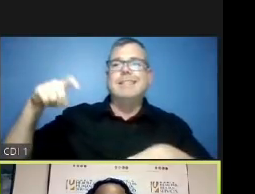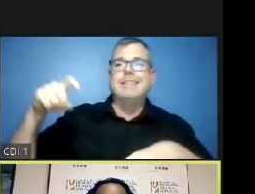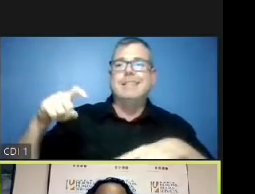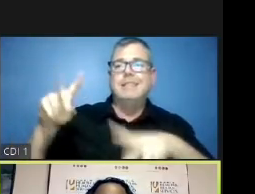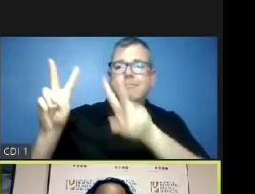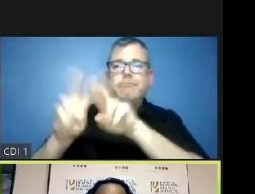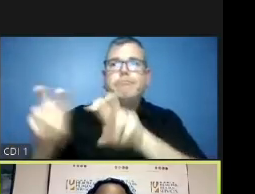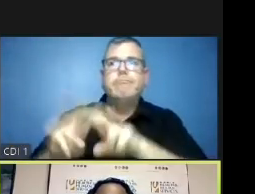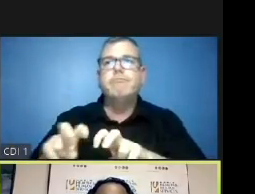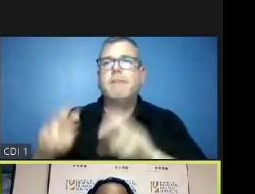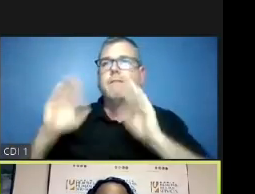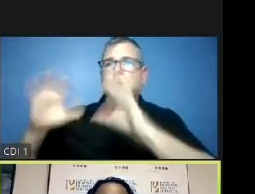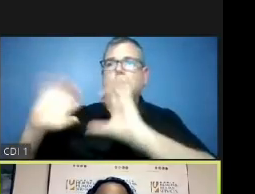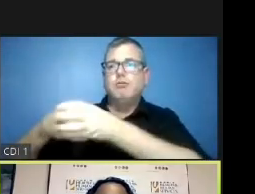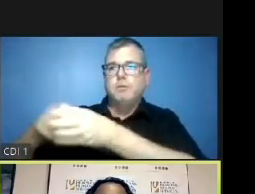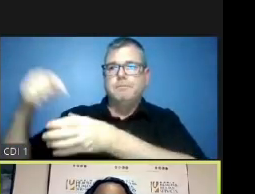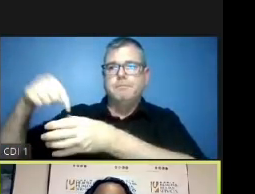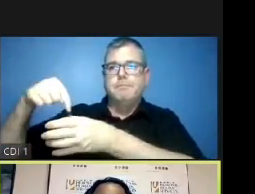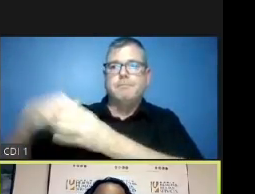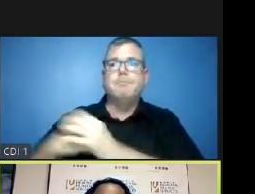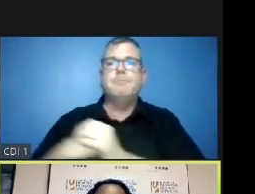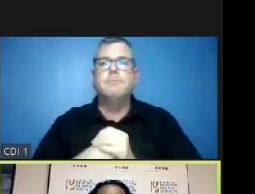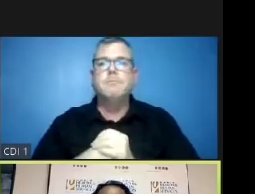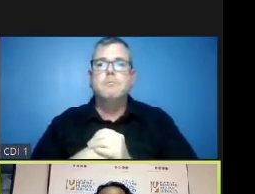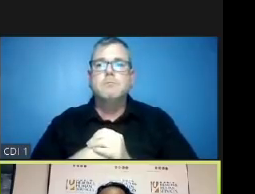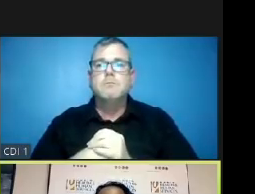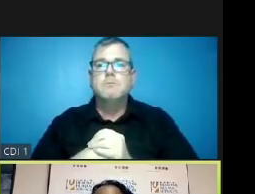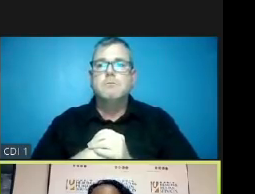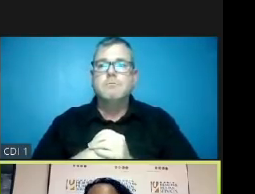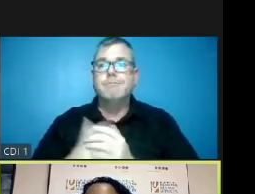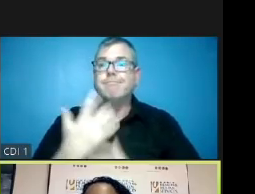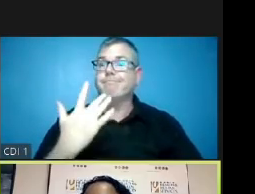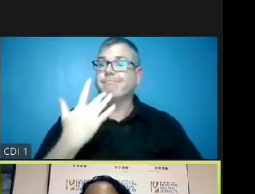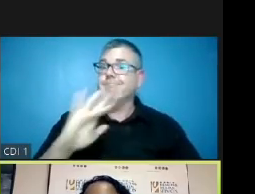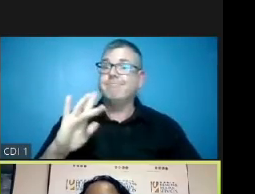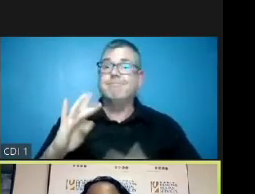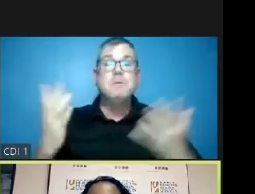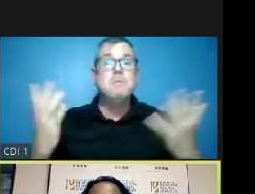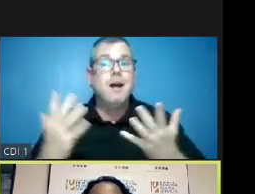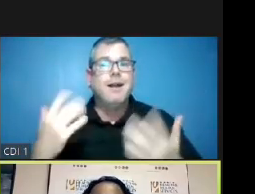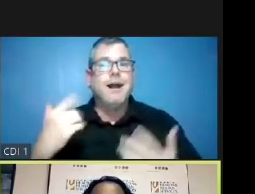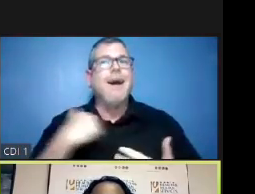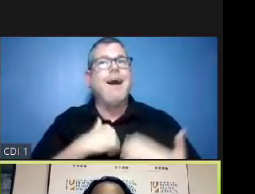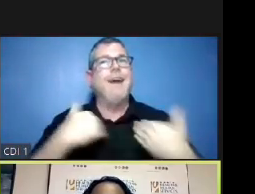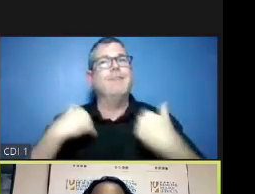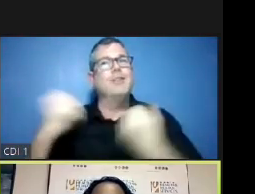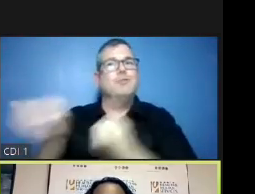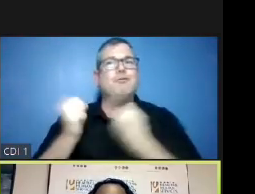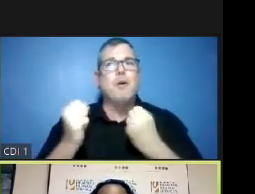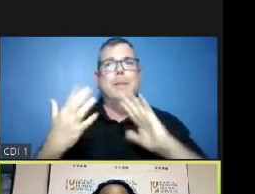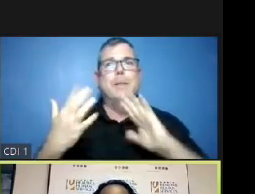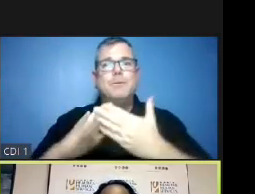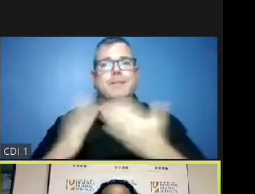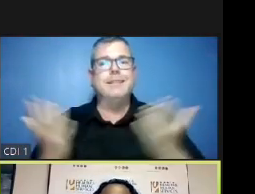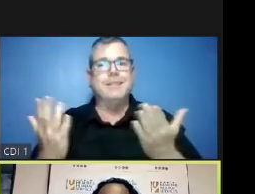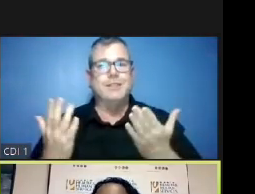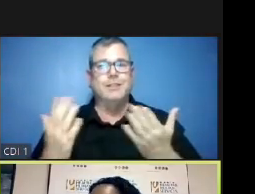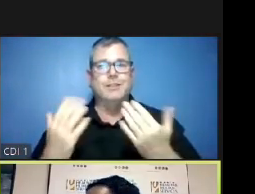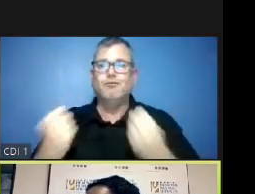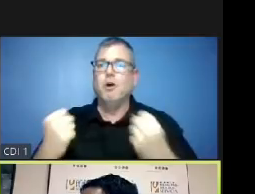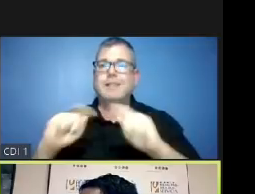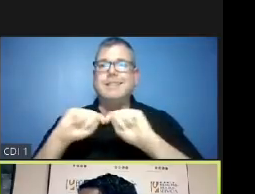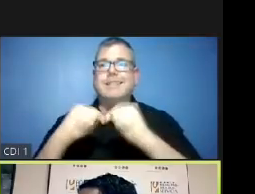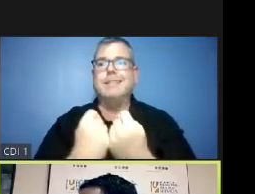really fortunate to have such a strong community-based organizations team here in Marin County who we're